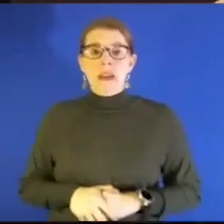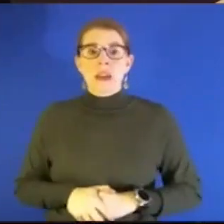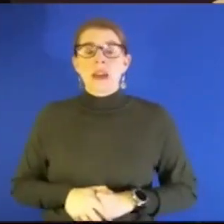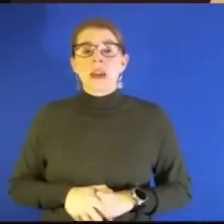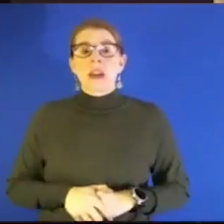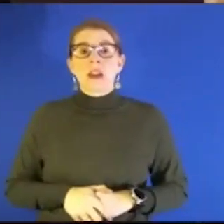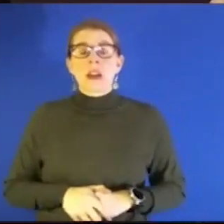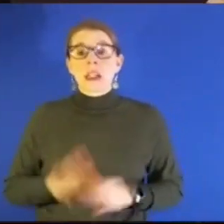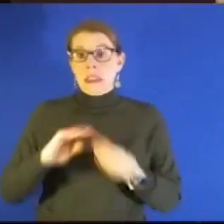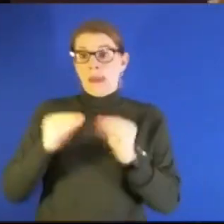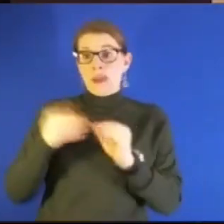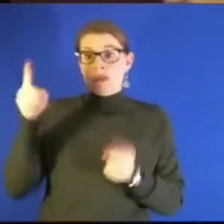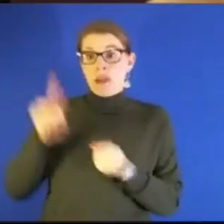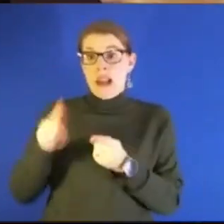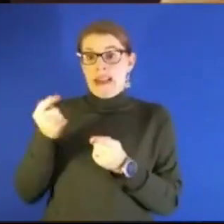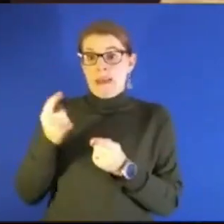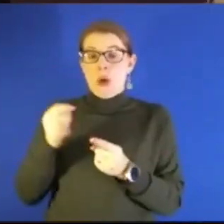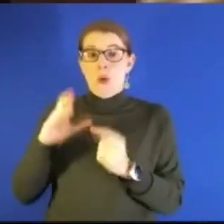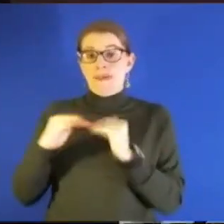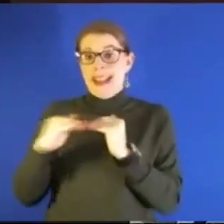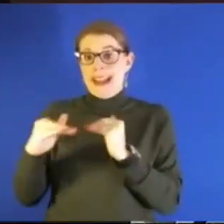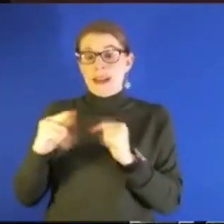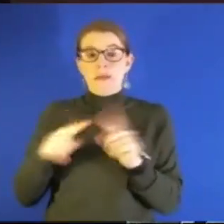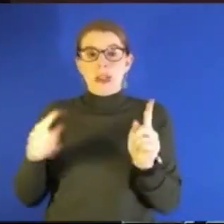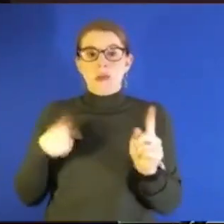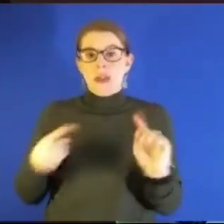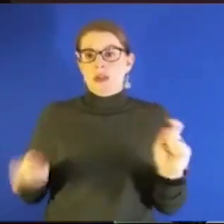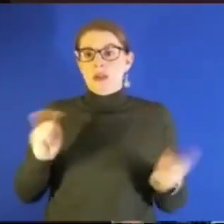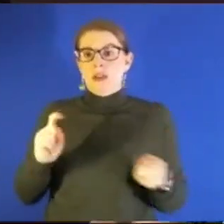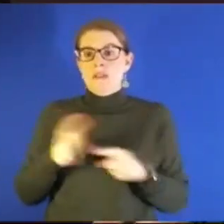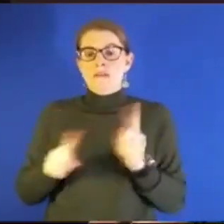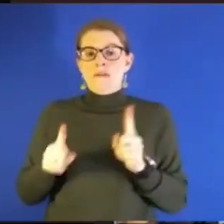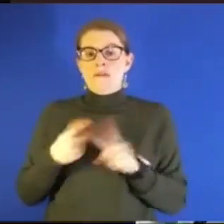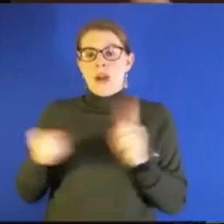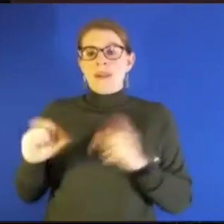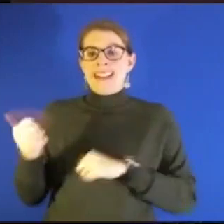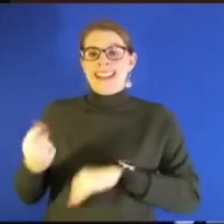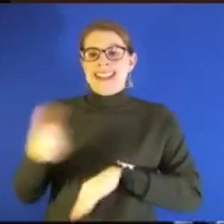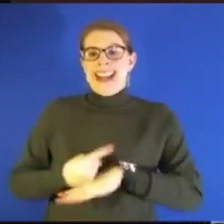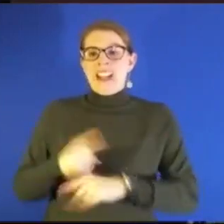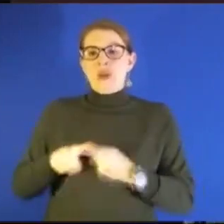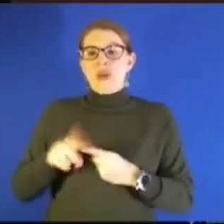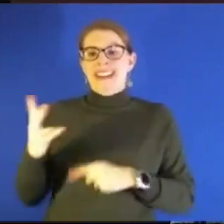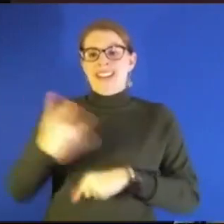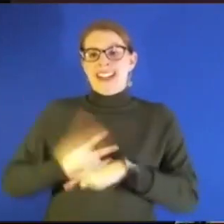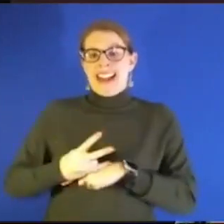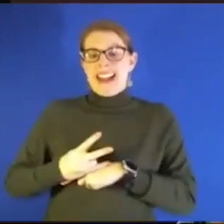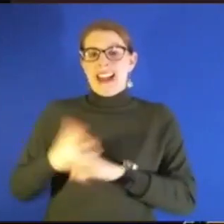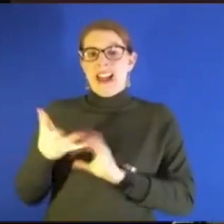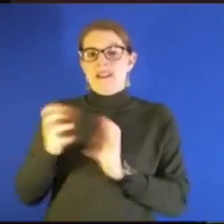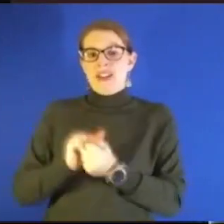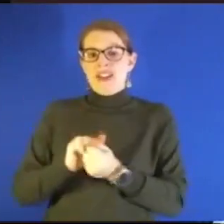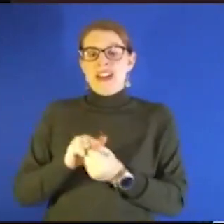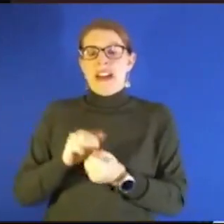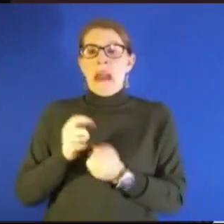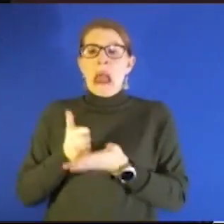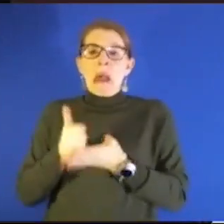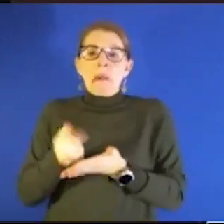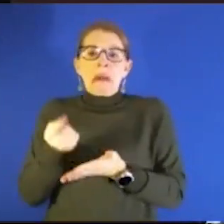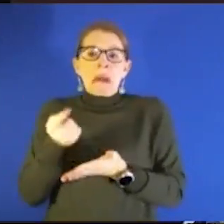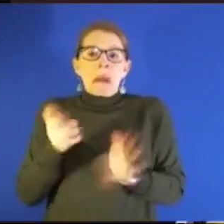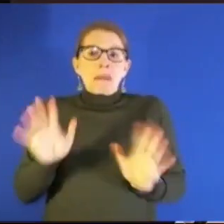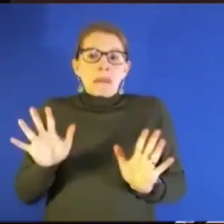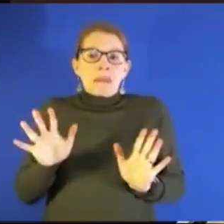went down a little bit or they flattened, except that we switched from a 10-day isolation to 7. So we artificially helped it a little bit. So I was